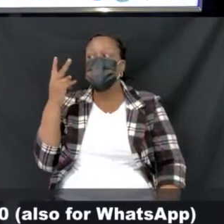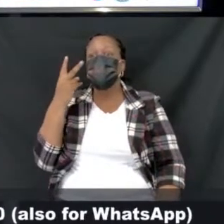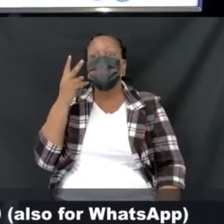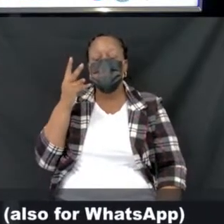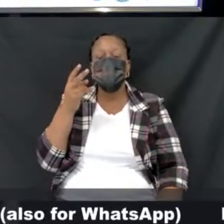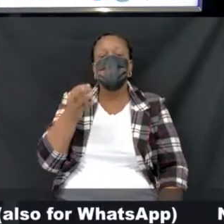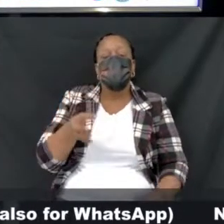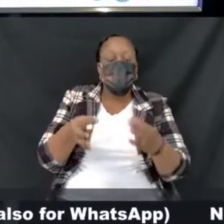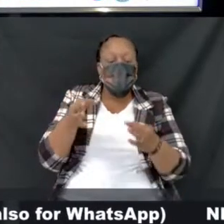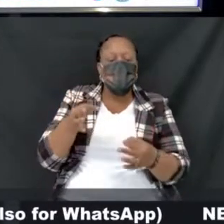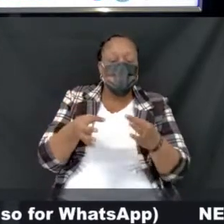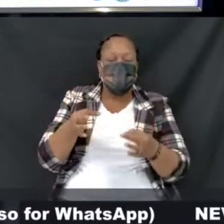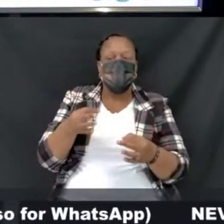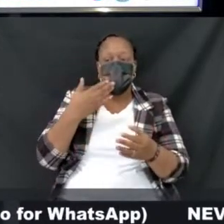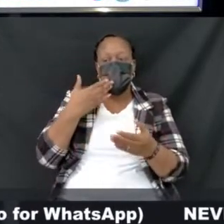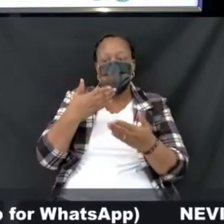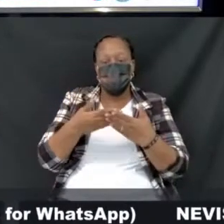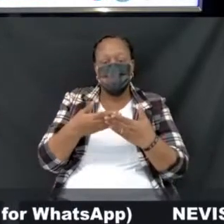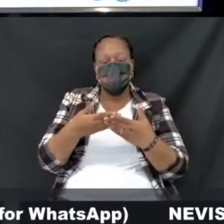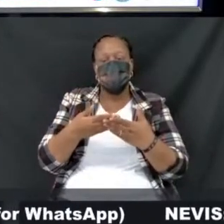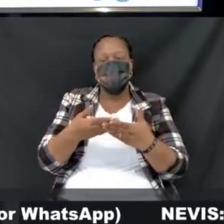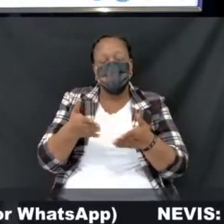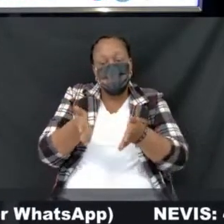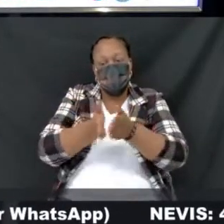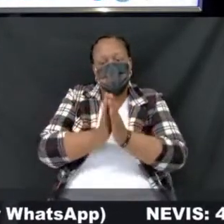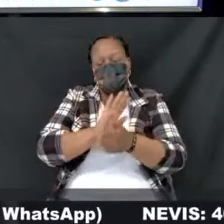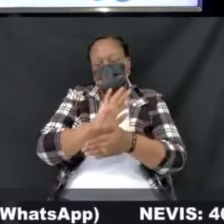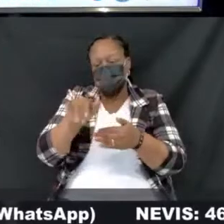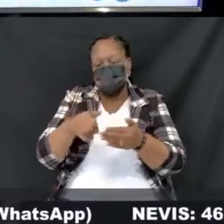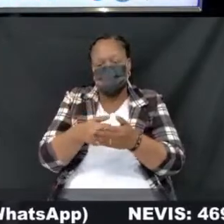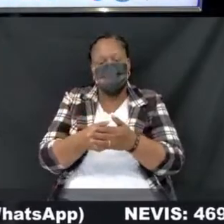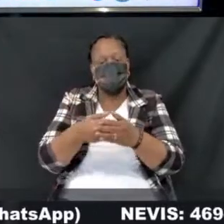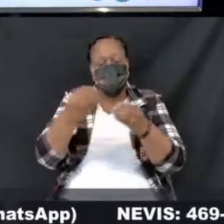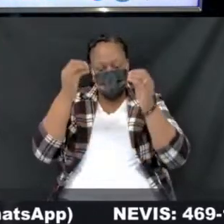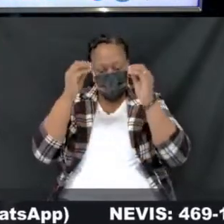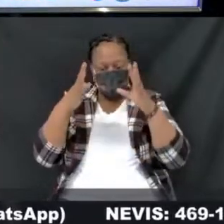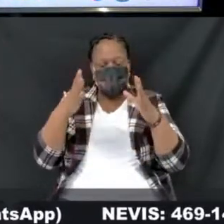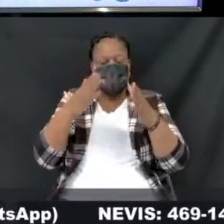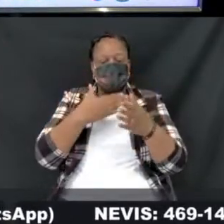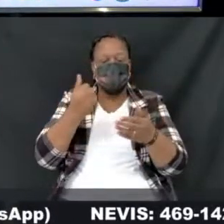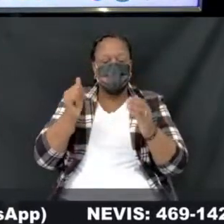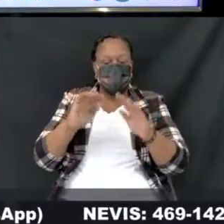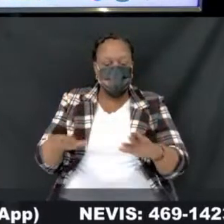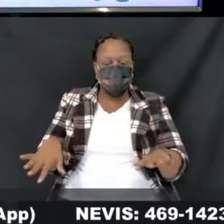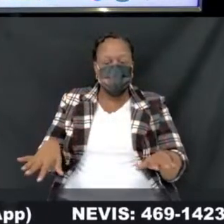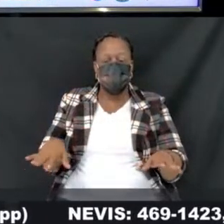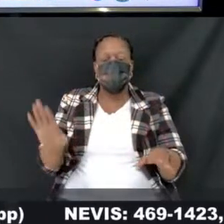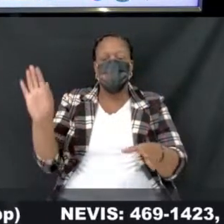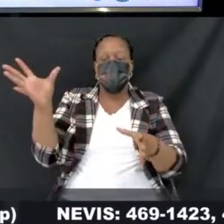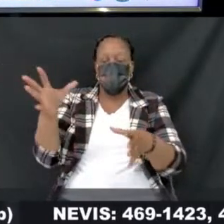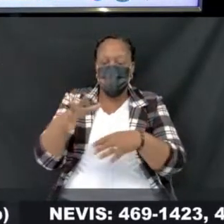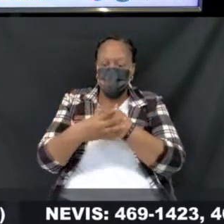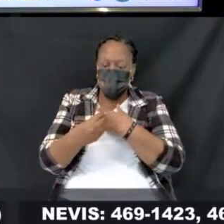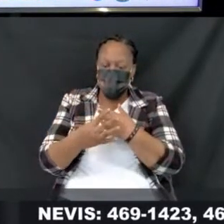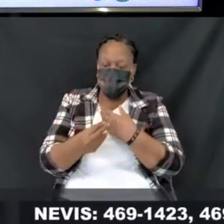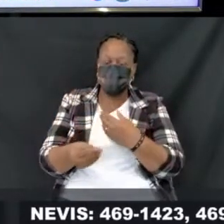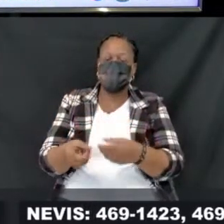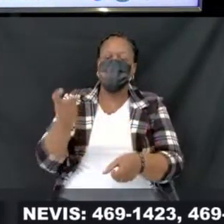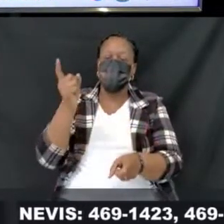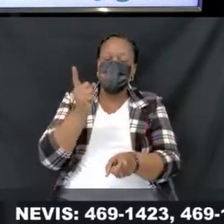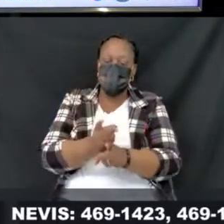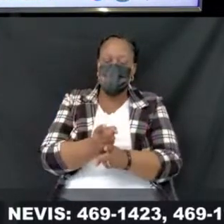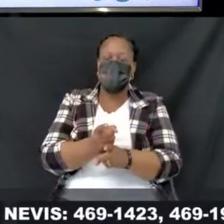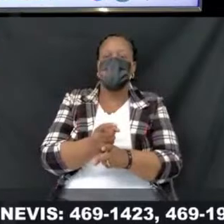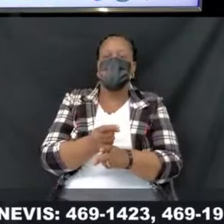make sure that there is no significant impact to our students. And with that said, please, if you are over the age of